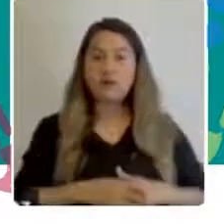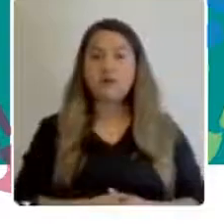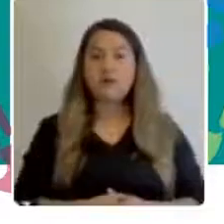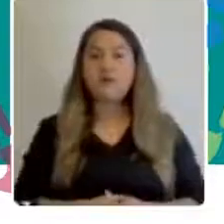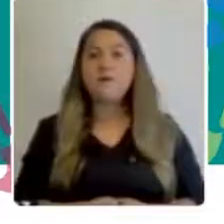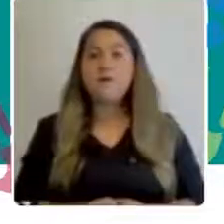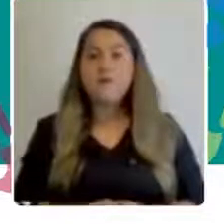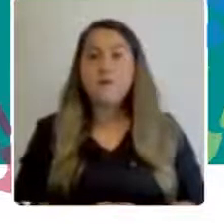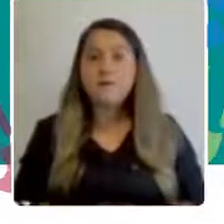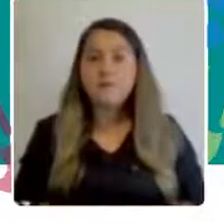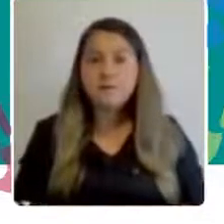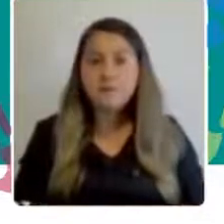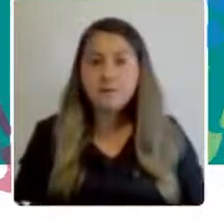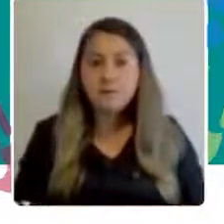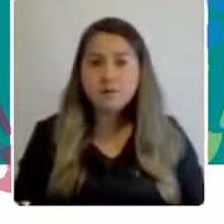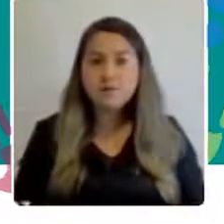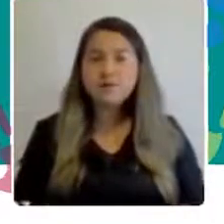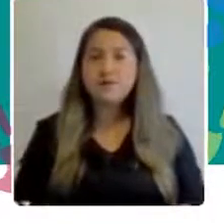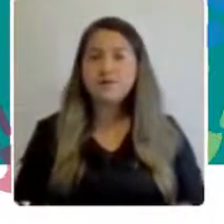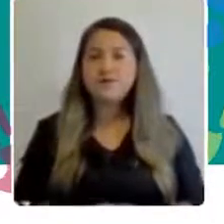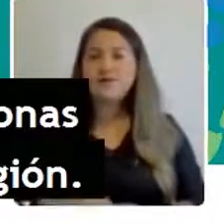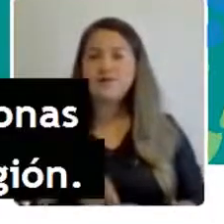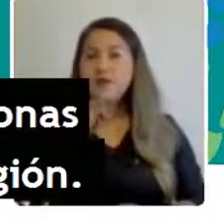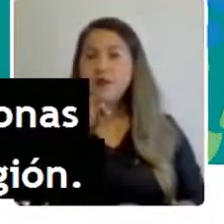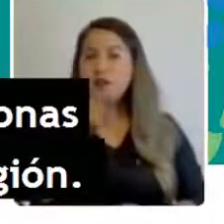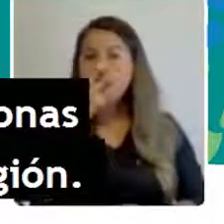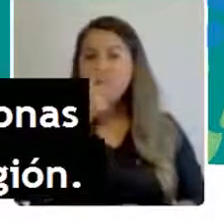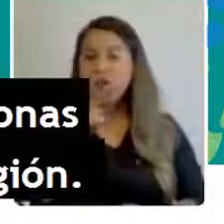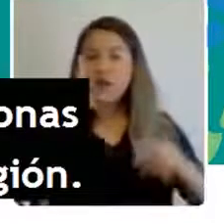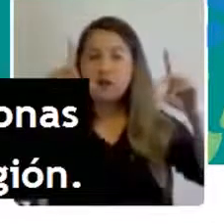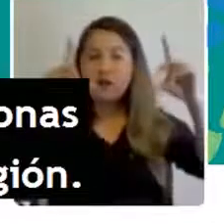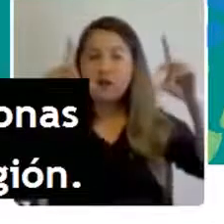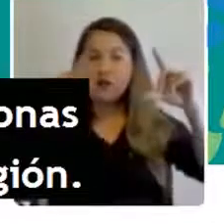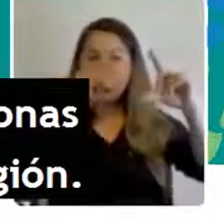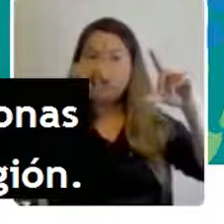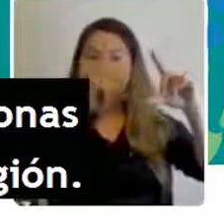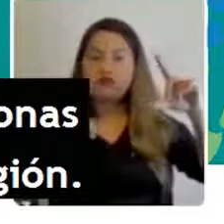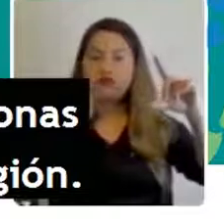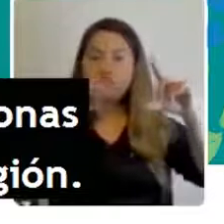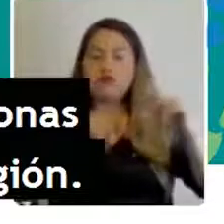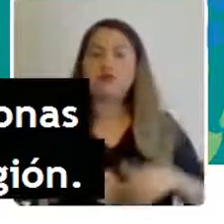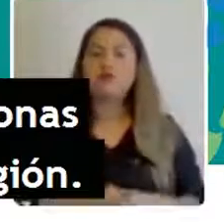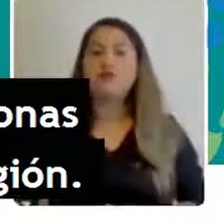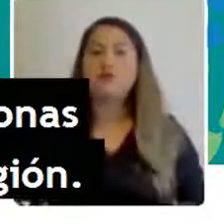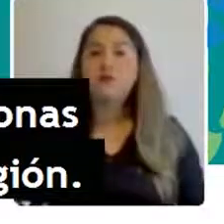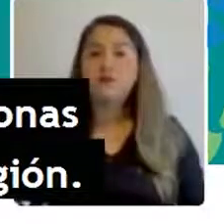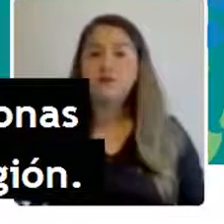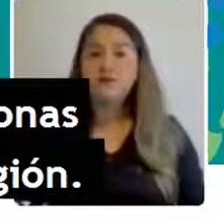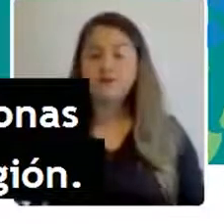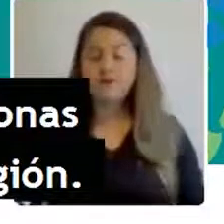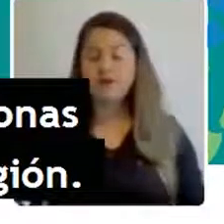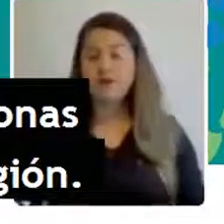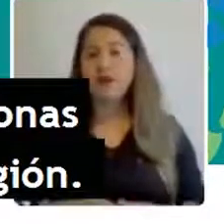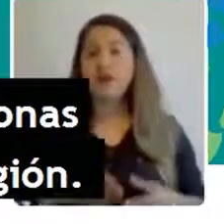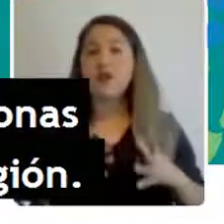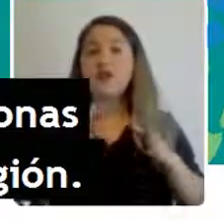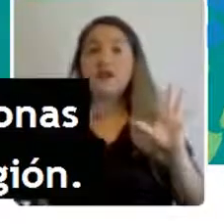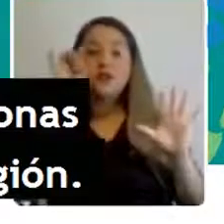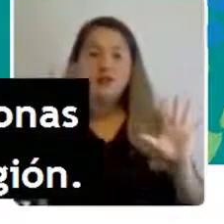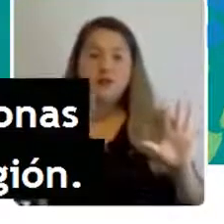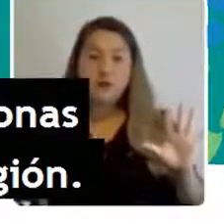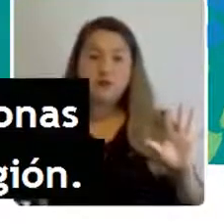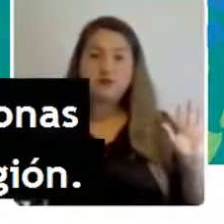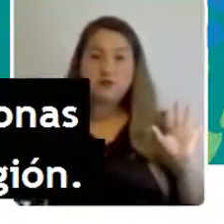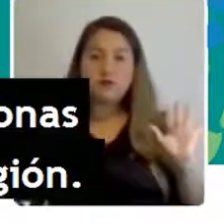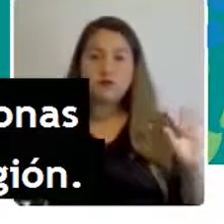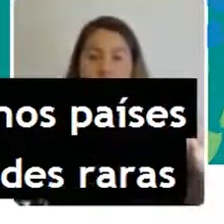world, particularly in this region. And we estimate that there are approximately 40 million people with a rare disease in this